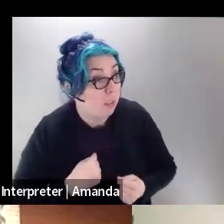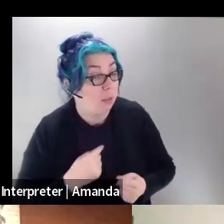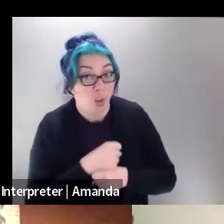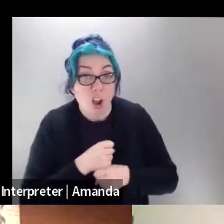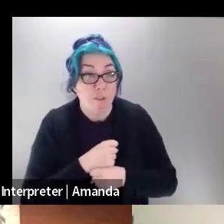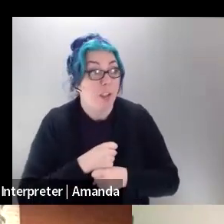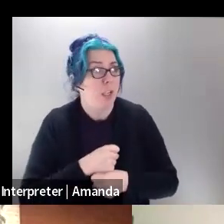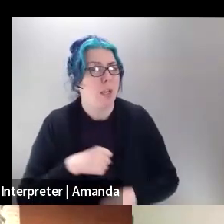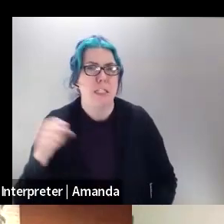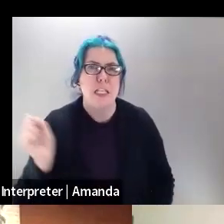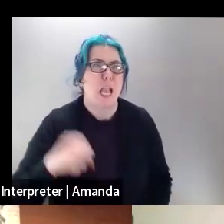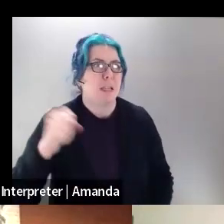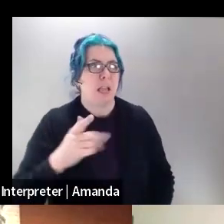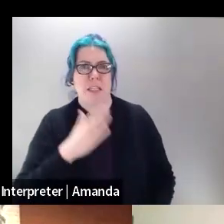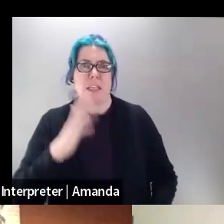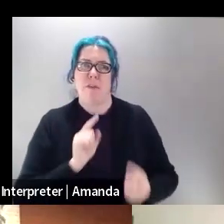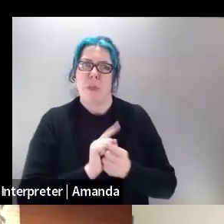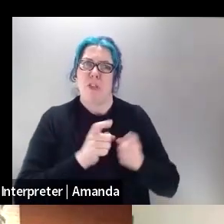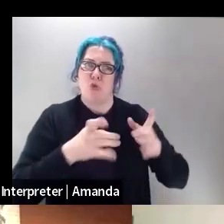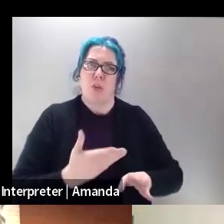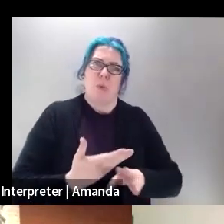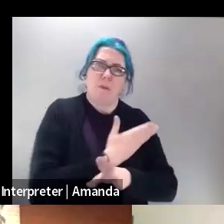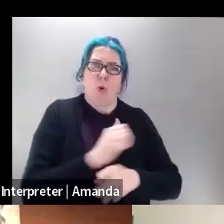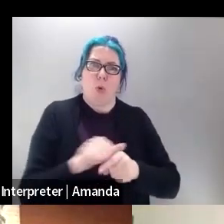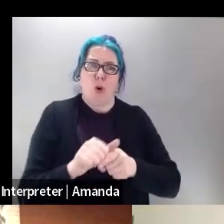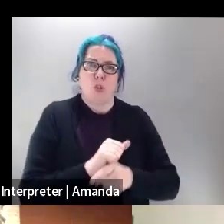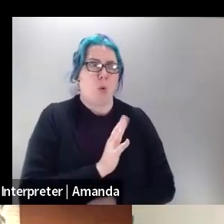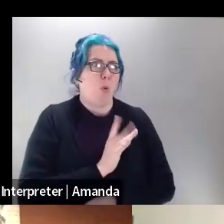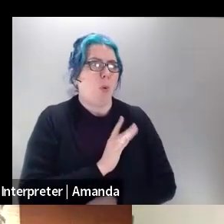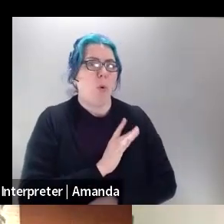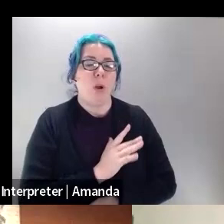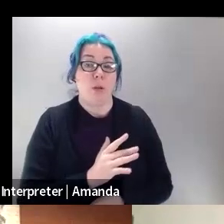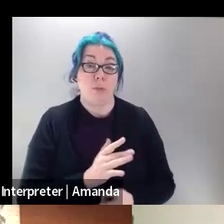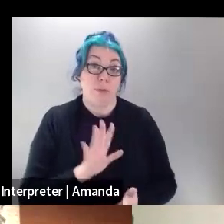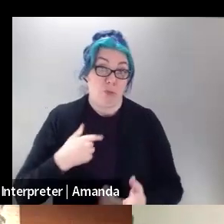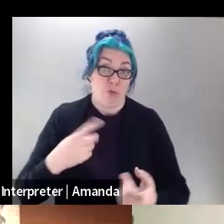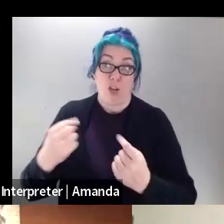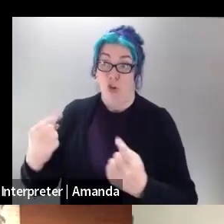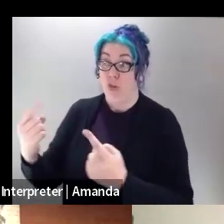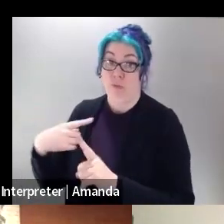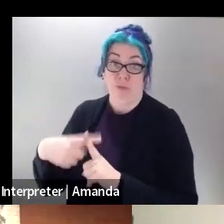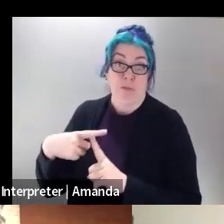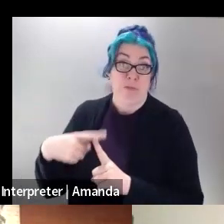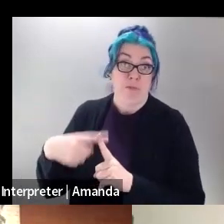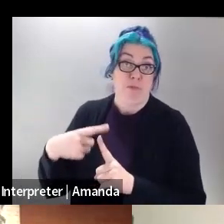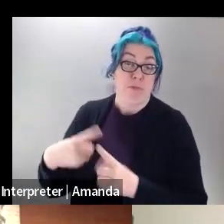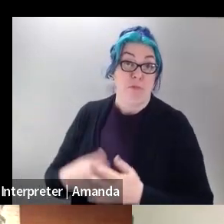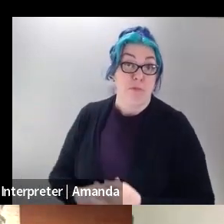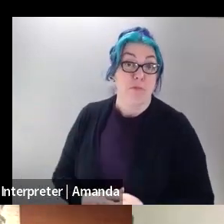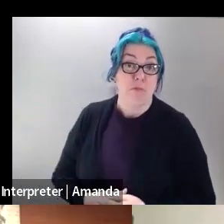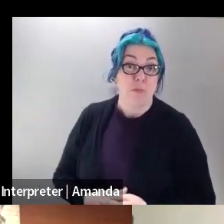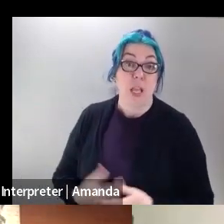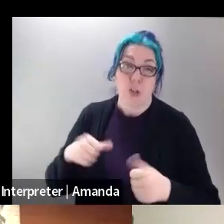directors often before rehearsal. So that's been the reaction that I've had so far when I meet them. I buy them coffee if I